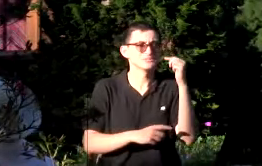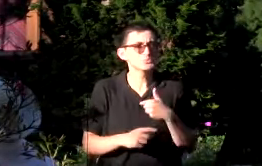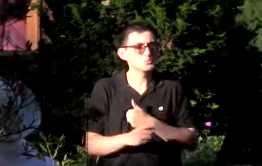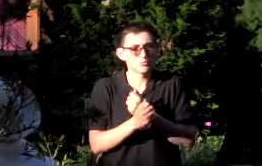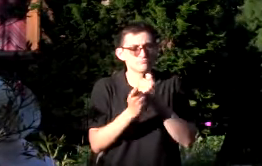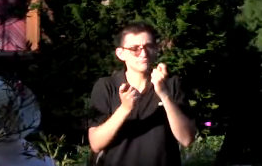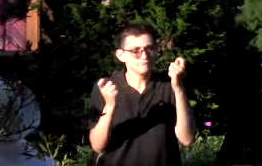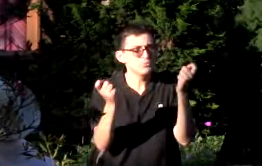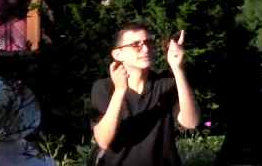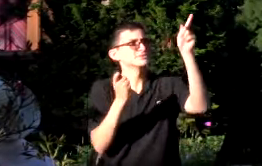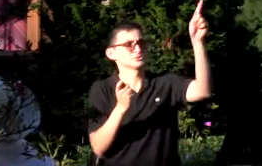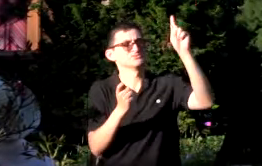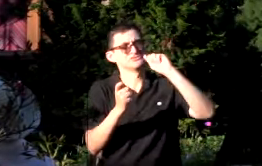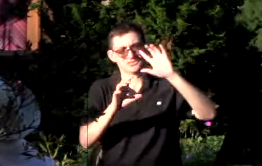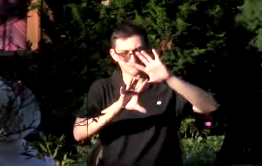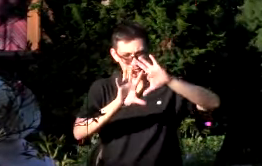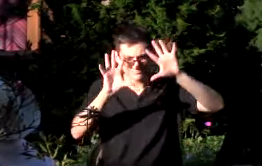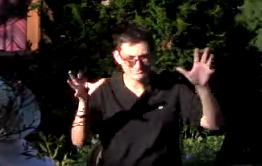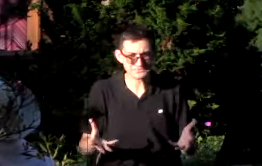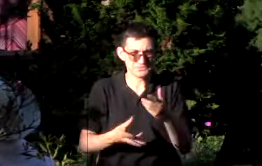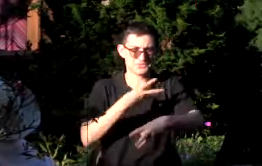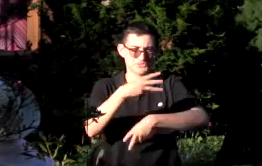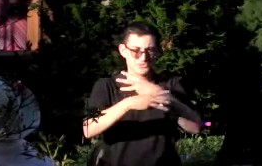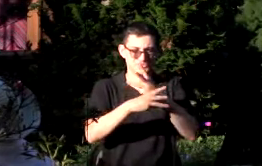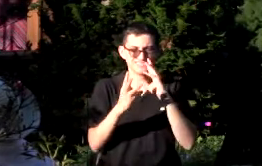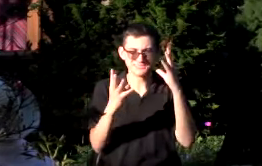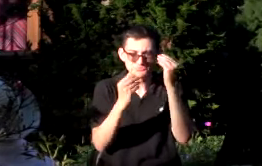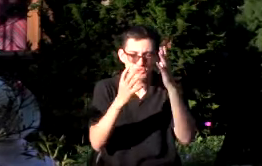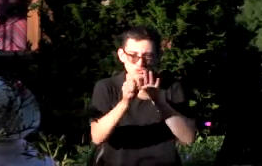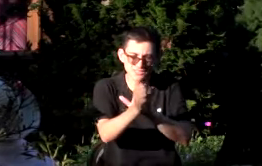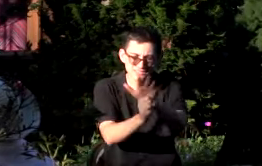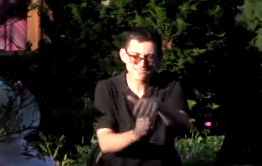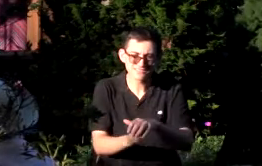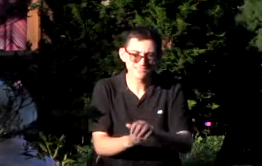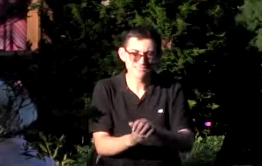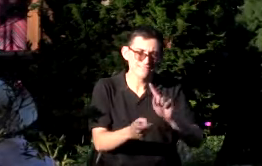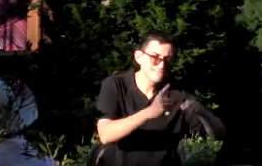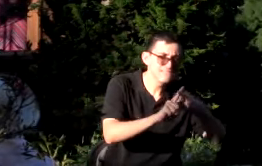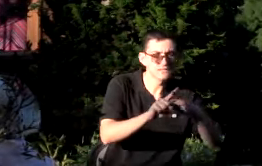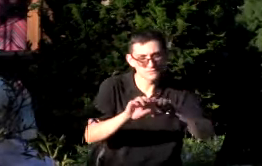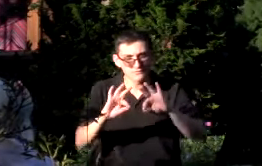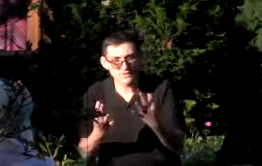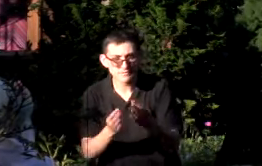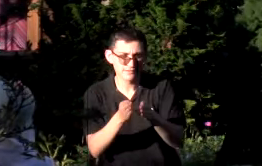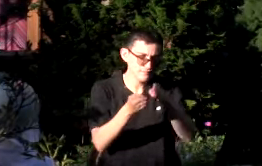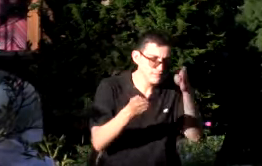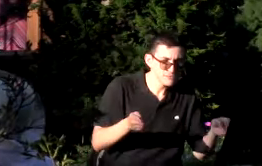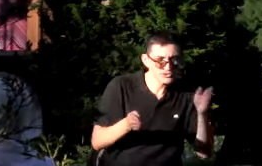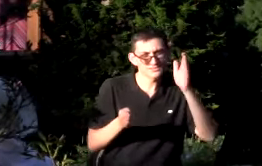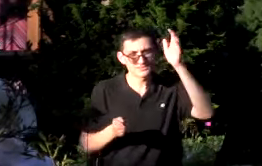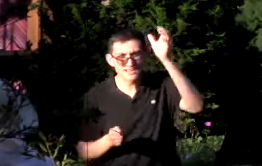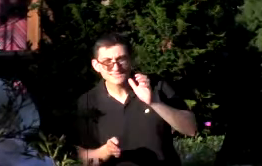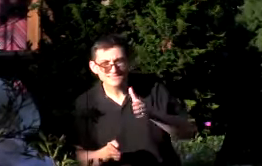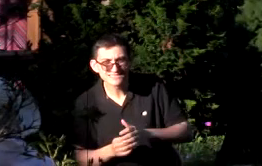world and its beauty. For family and friends, neighbors and cousins, God, we thank you for